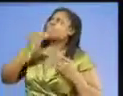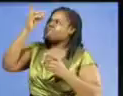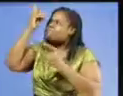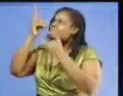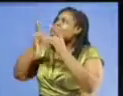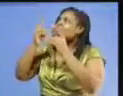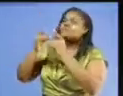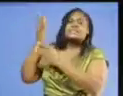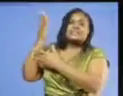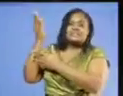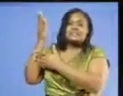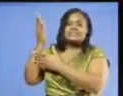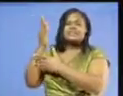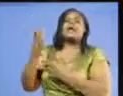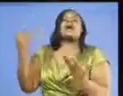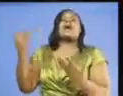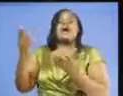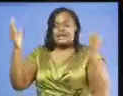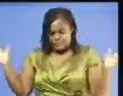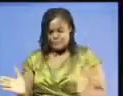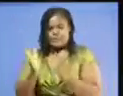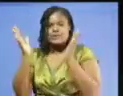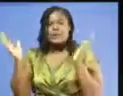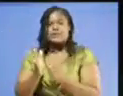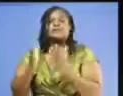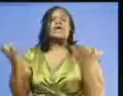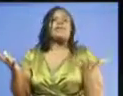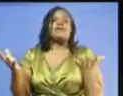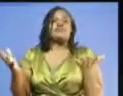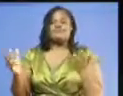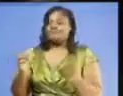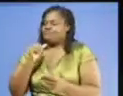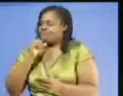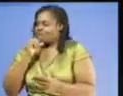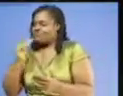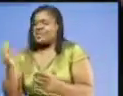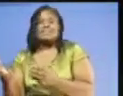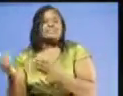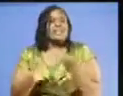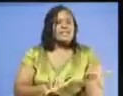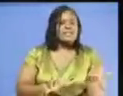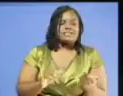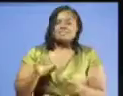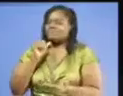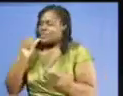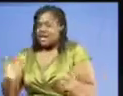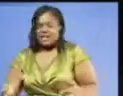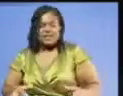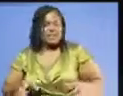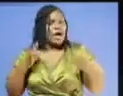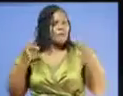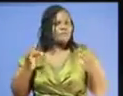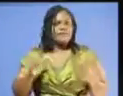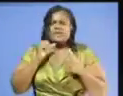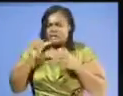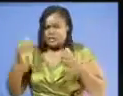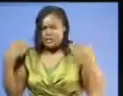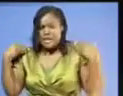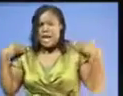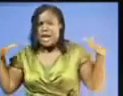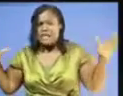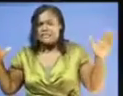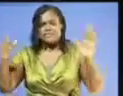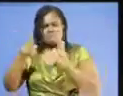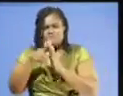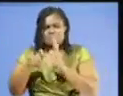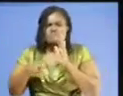mind is settled. I am persuaded that neither death, nor life, nor angels, nor